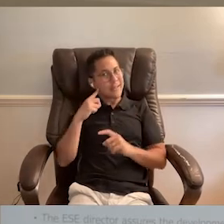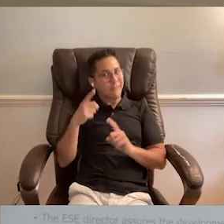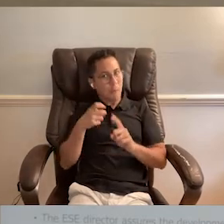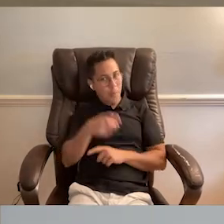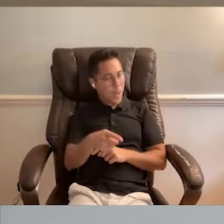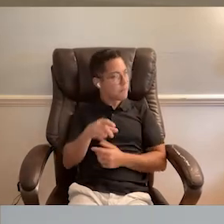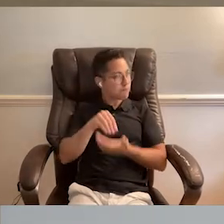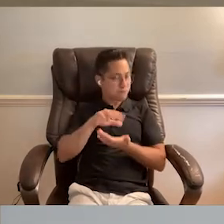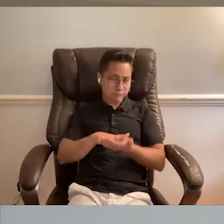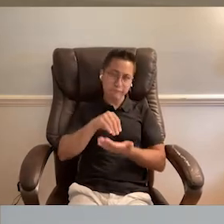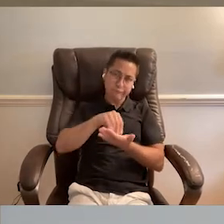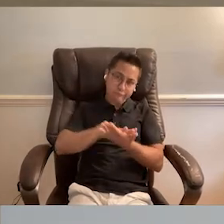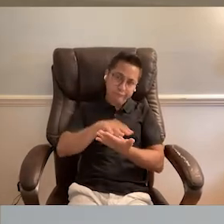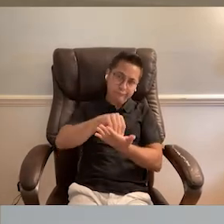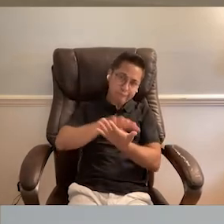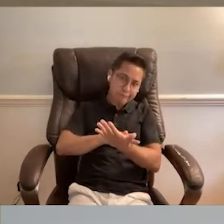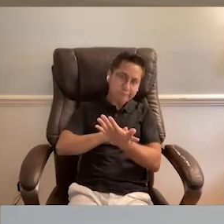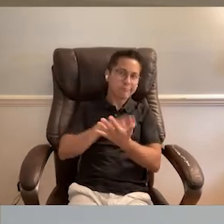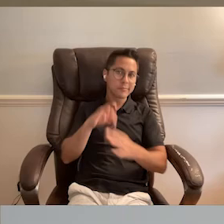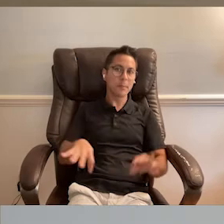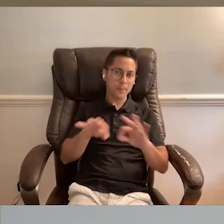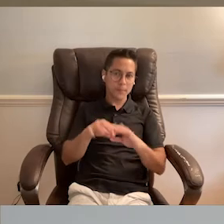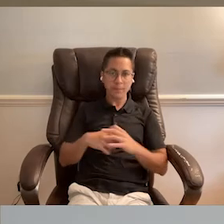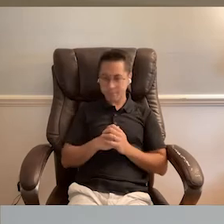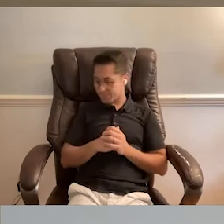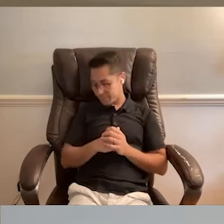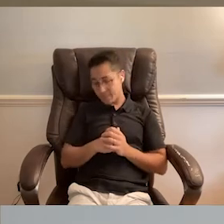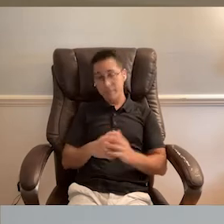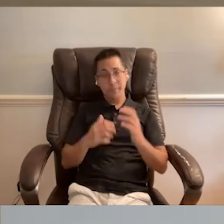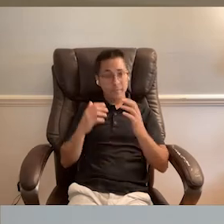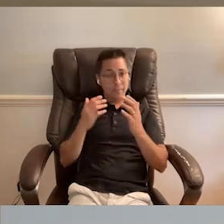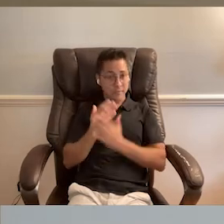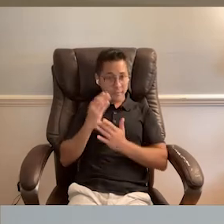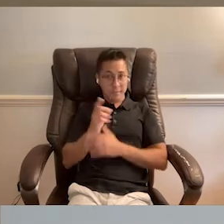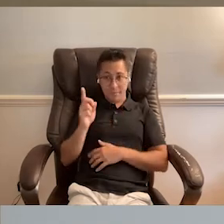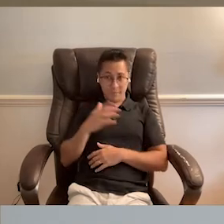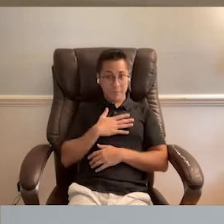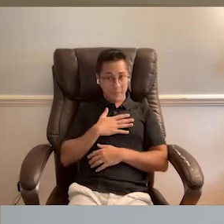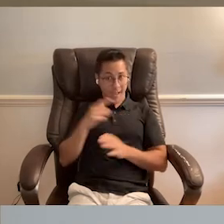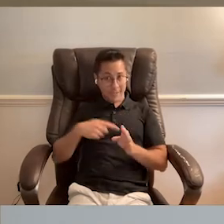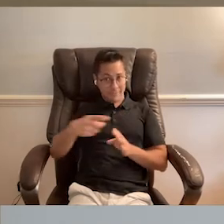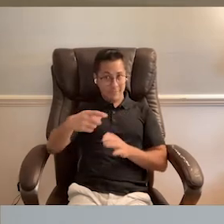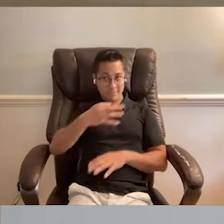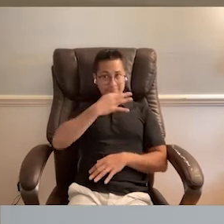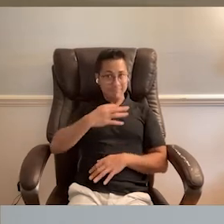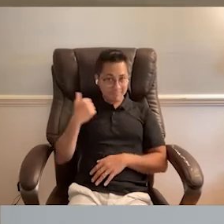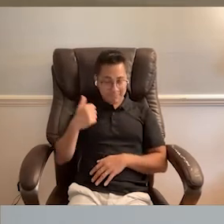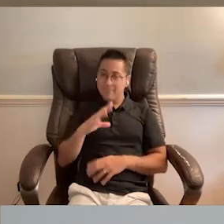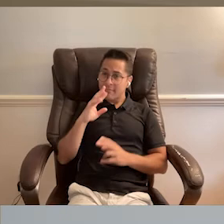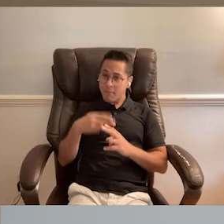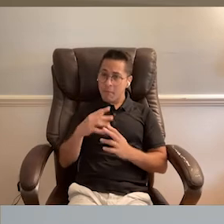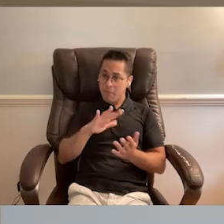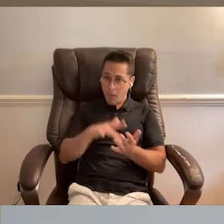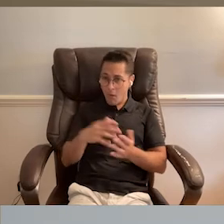document. All right. This next part is my specialty. Talking about middle and high school. Are